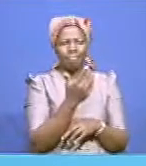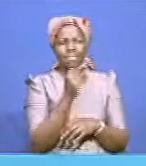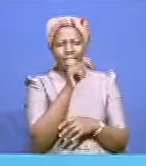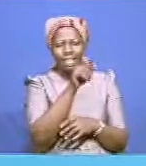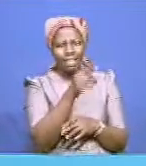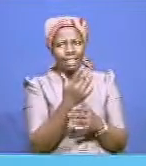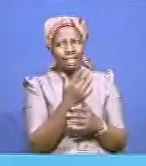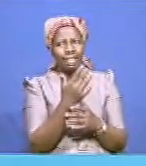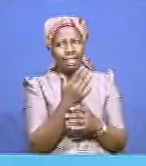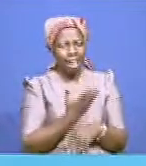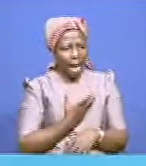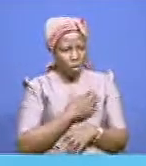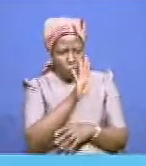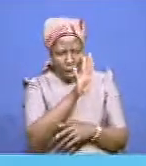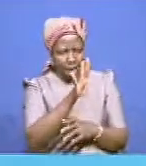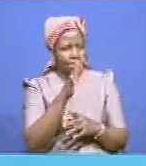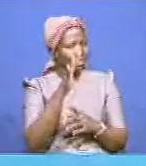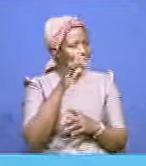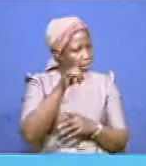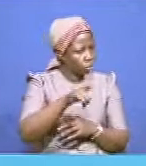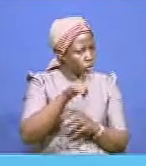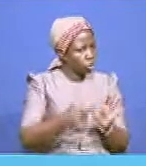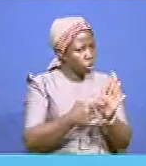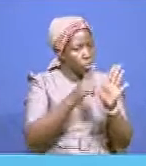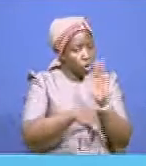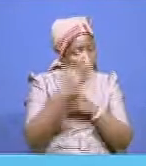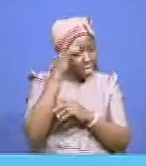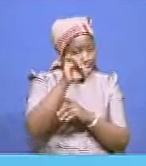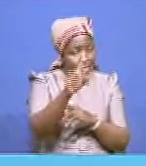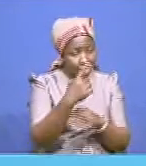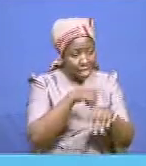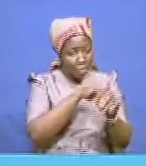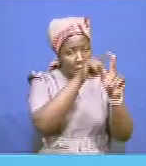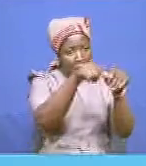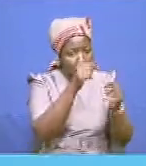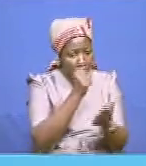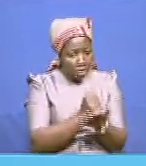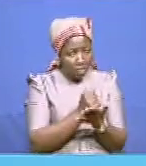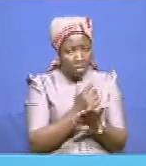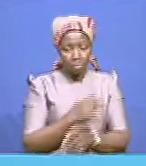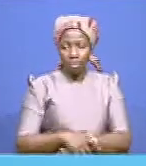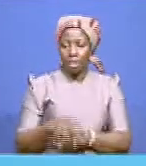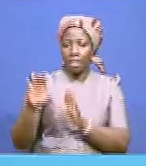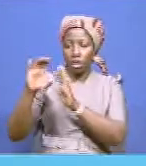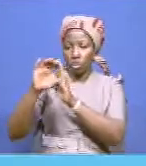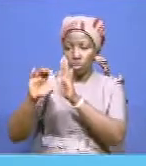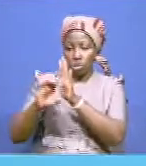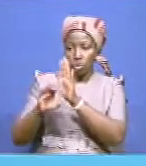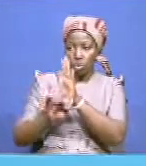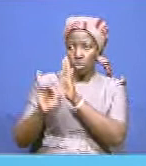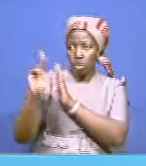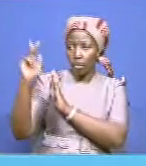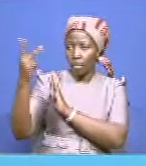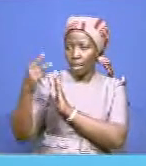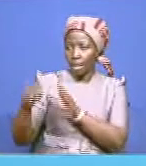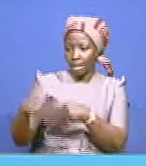council supposed to articulate, being the first time it's being in office? The Constitution of Kenya provides for